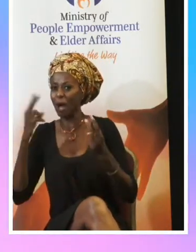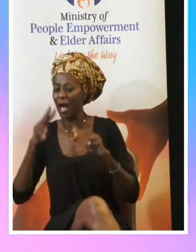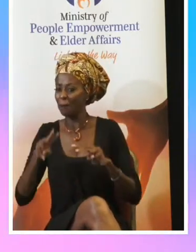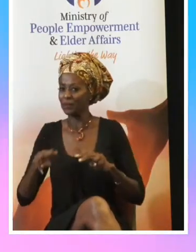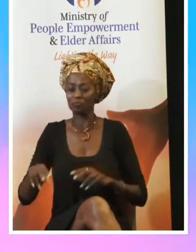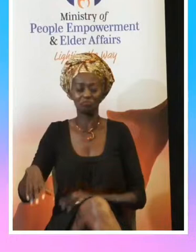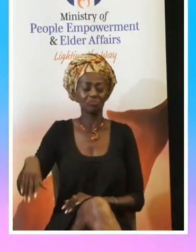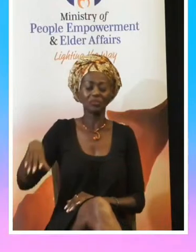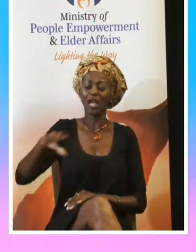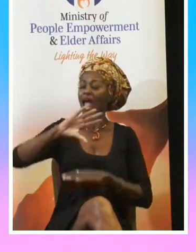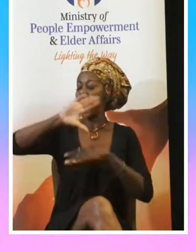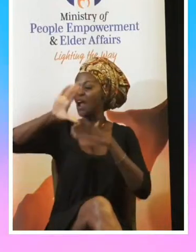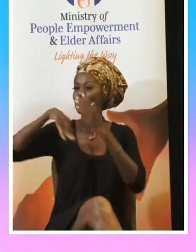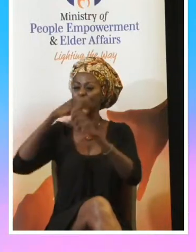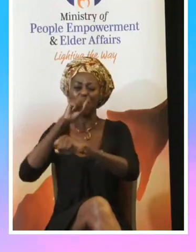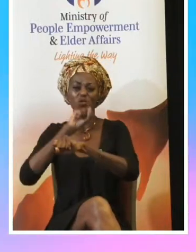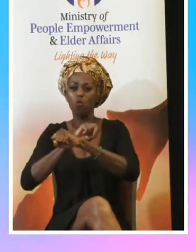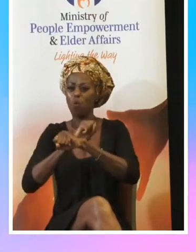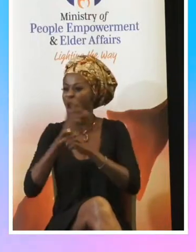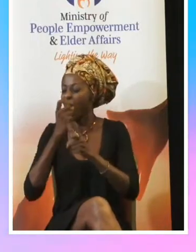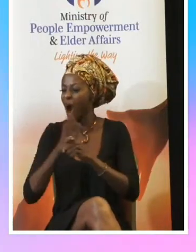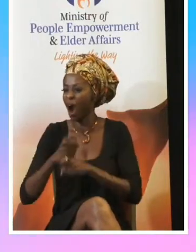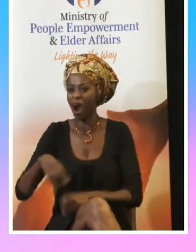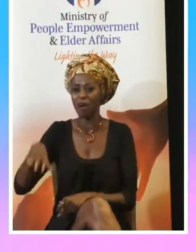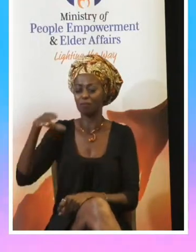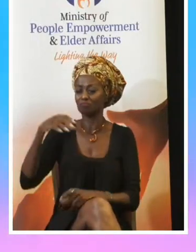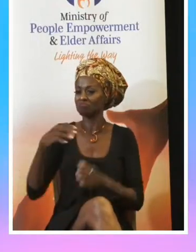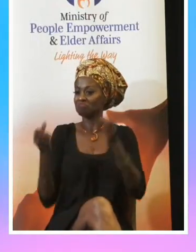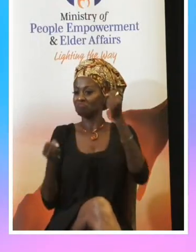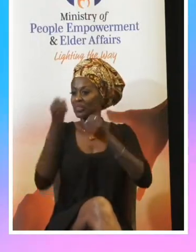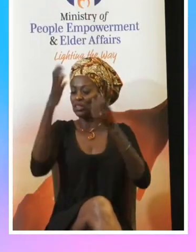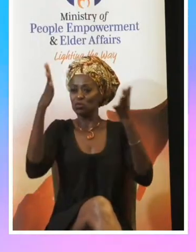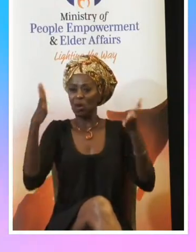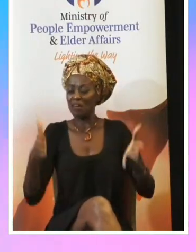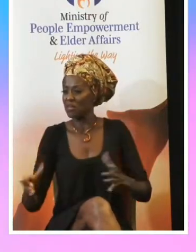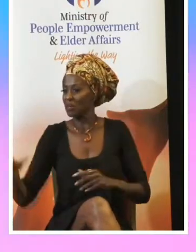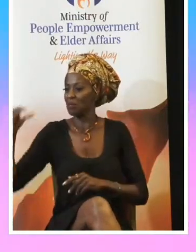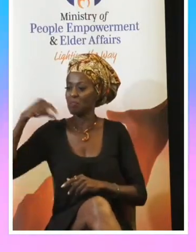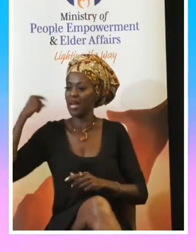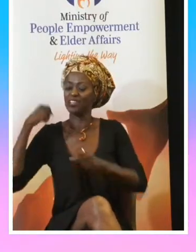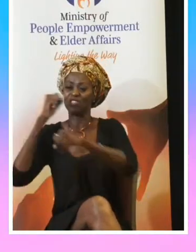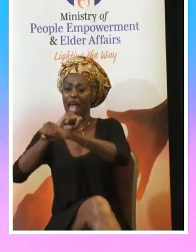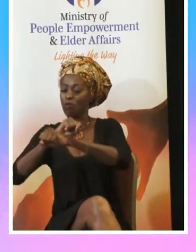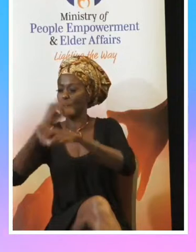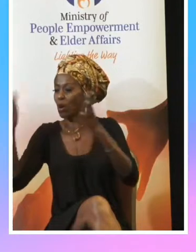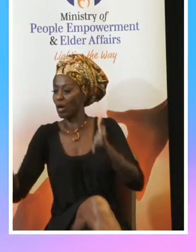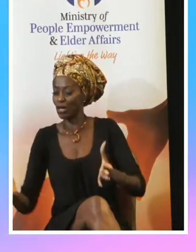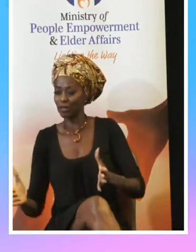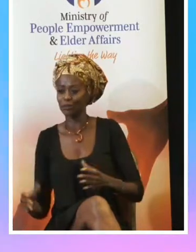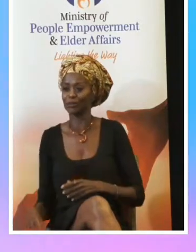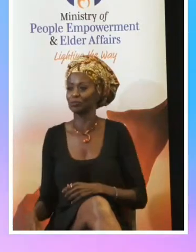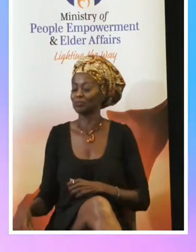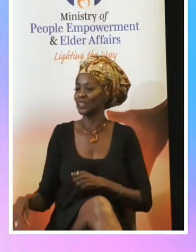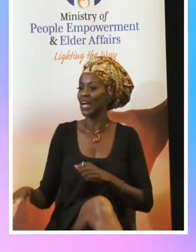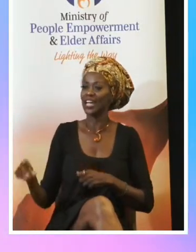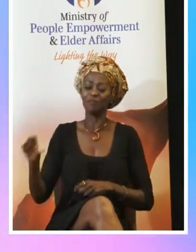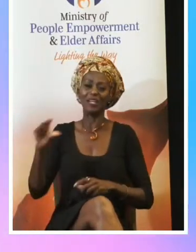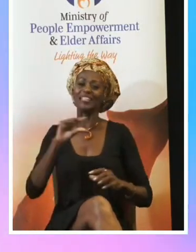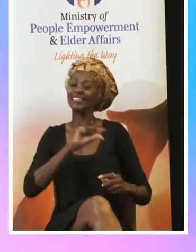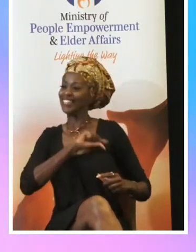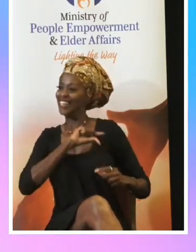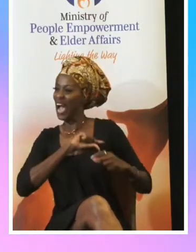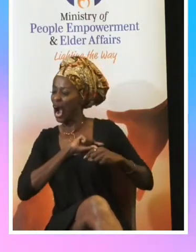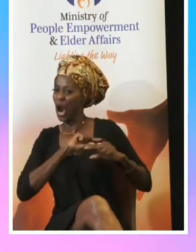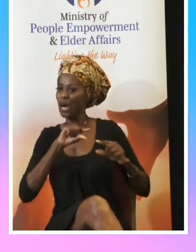our drivers to the general workers, you know, even the security at the unit.